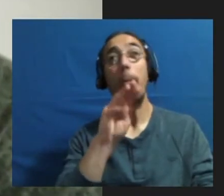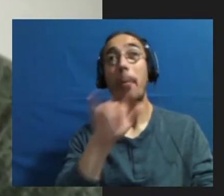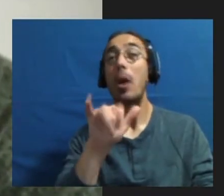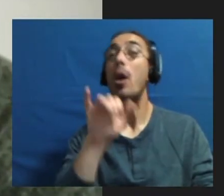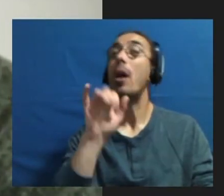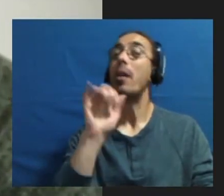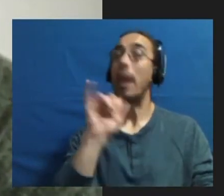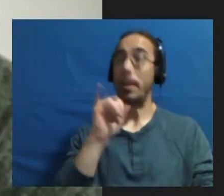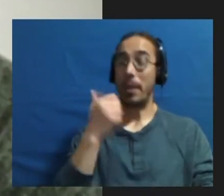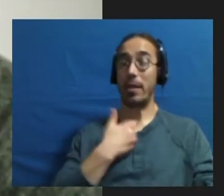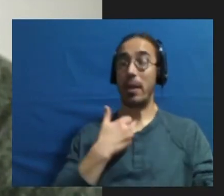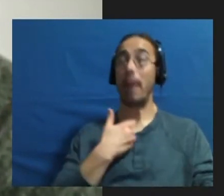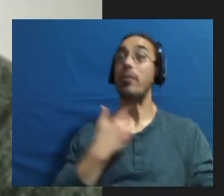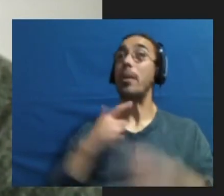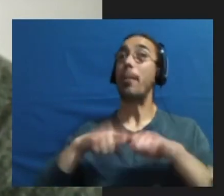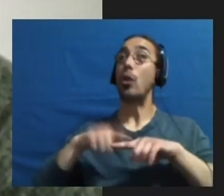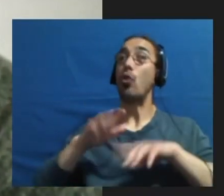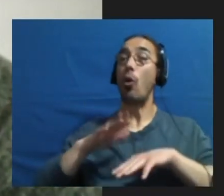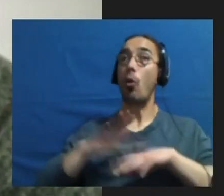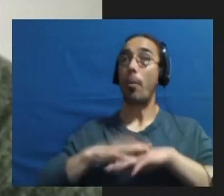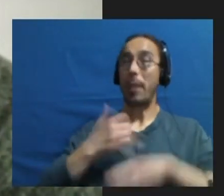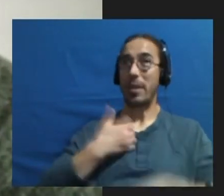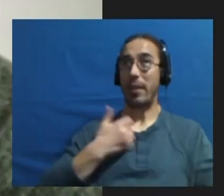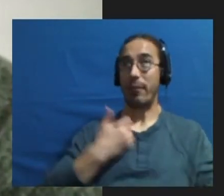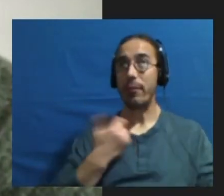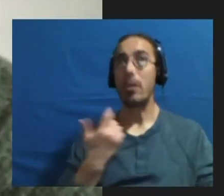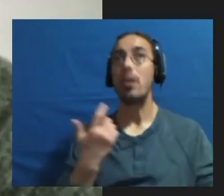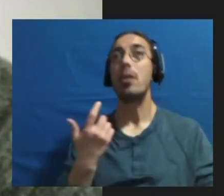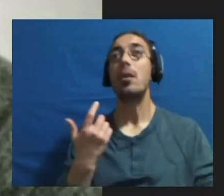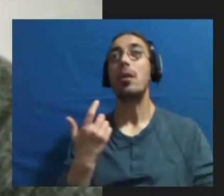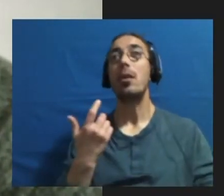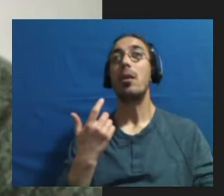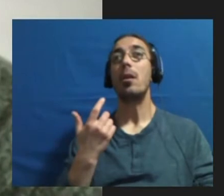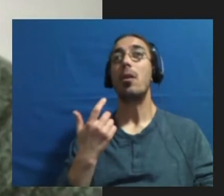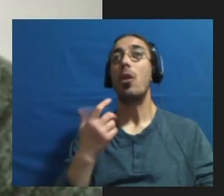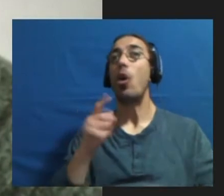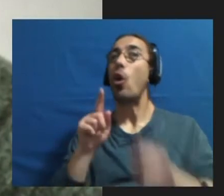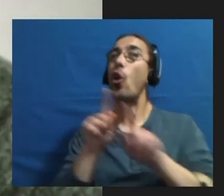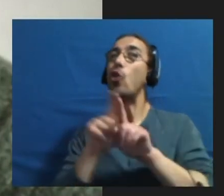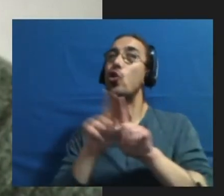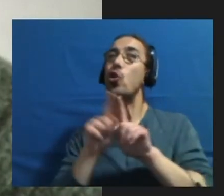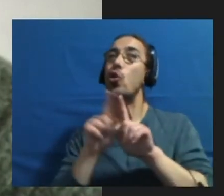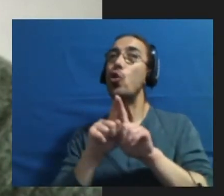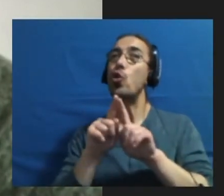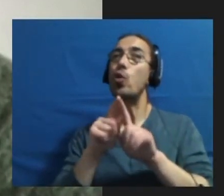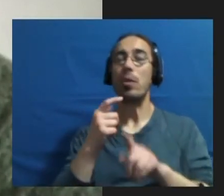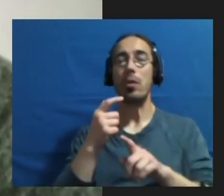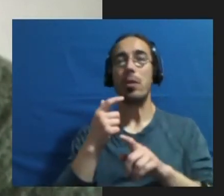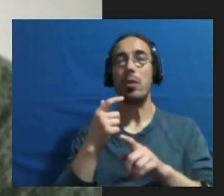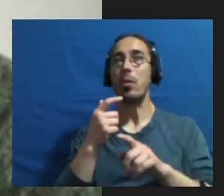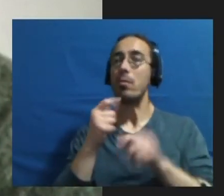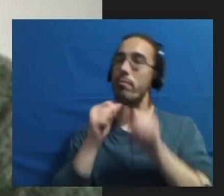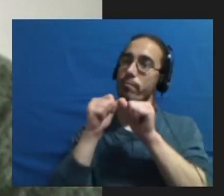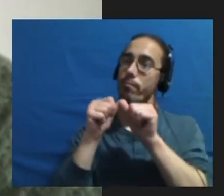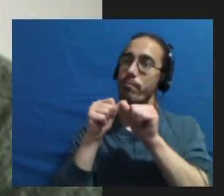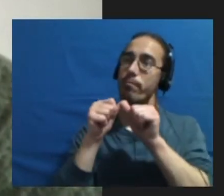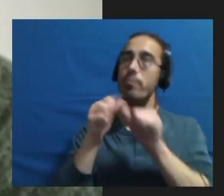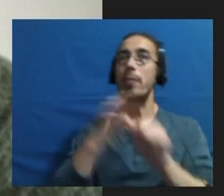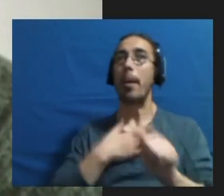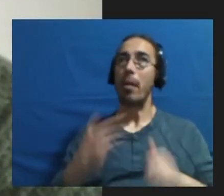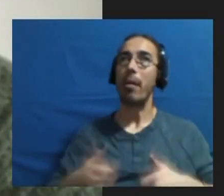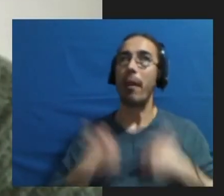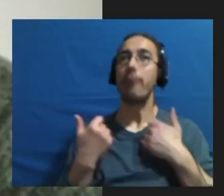yeah, being self-sufficient and self-sustaining in your life. I had